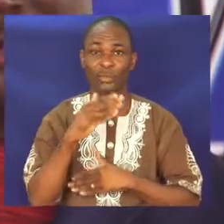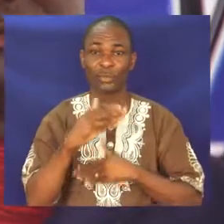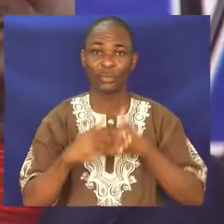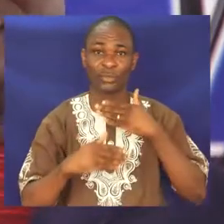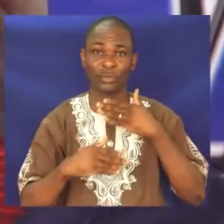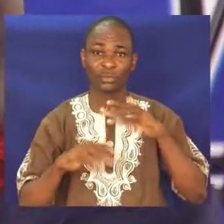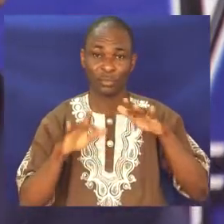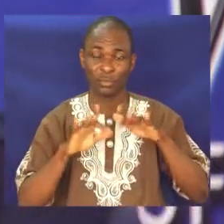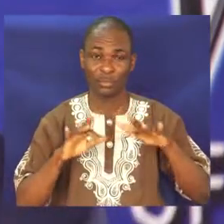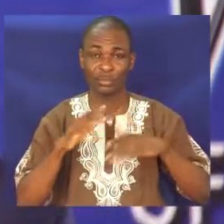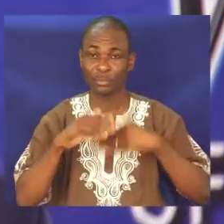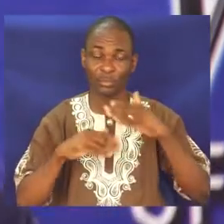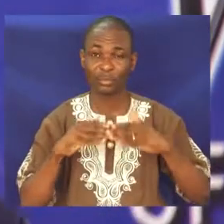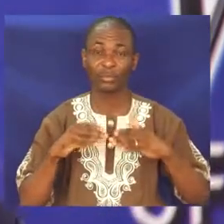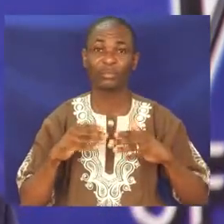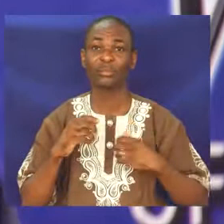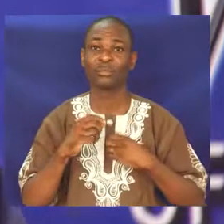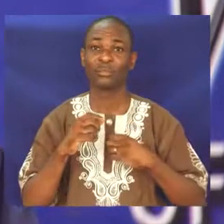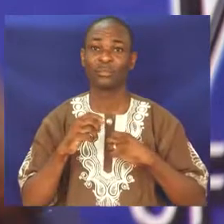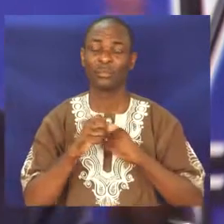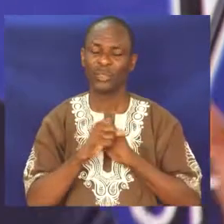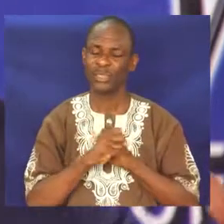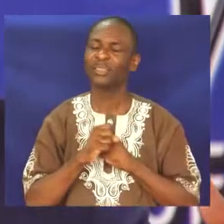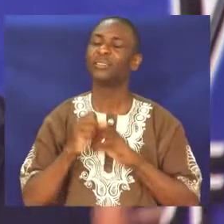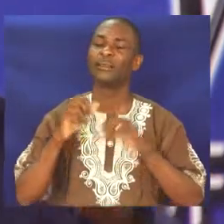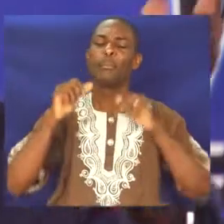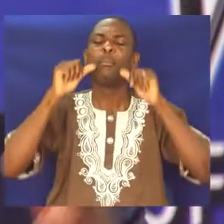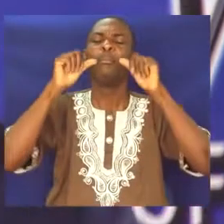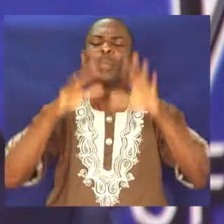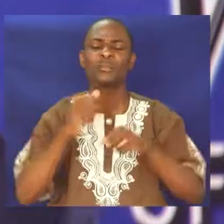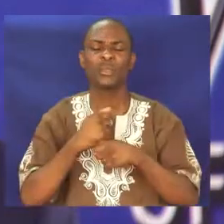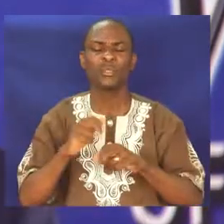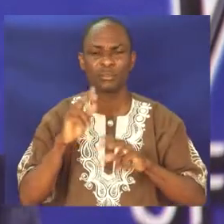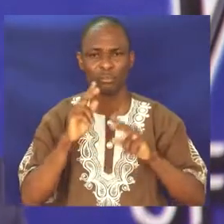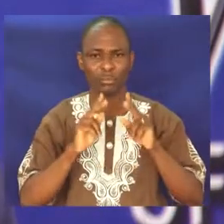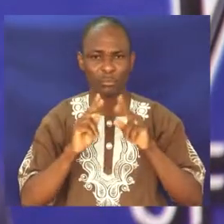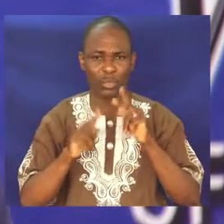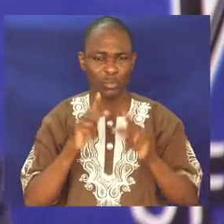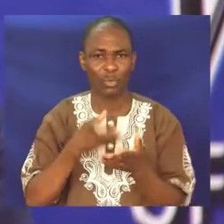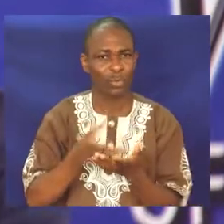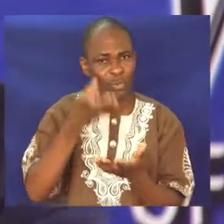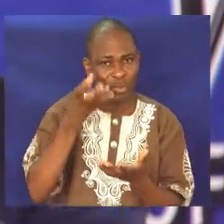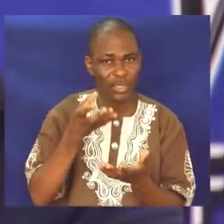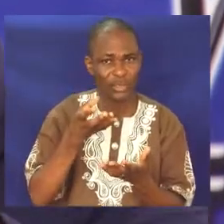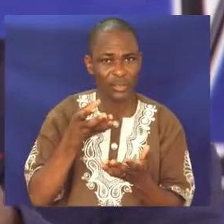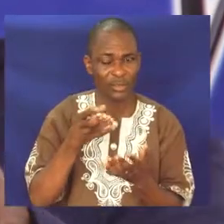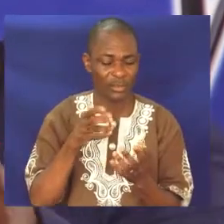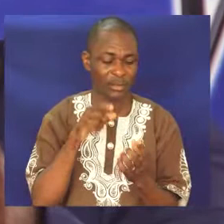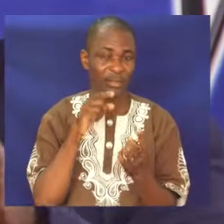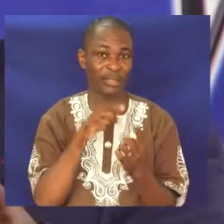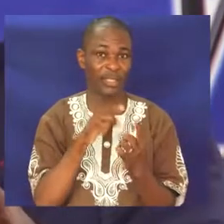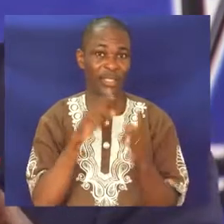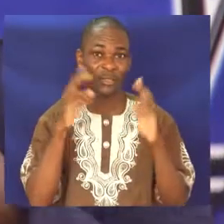ne do. Ene ni nsira ene ma onipa eye odefo. Efri ne sua e